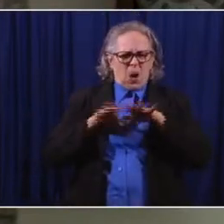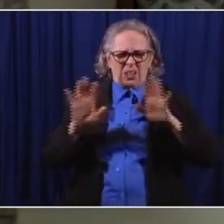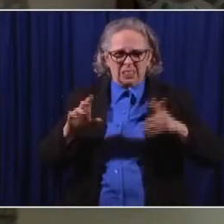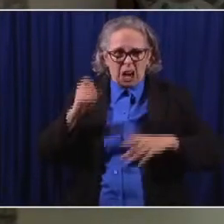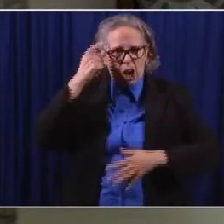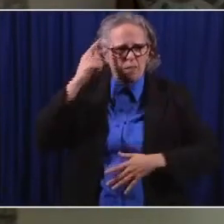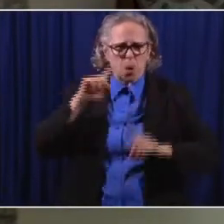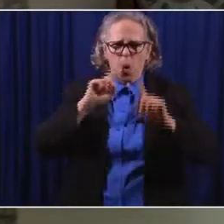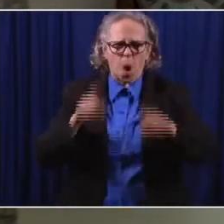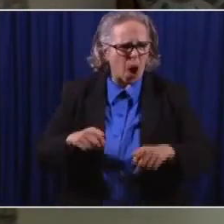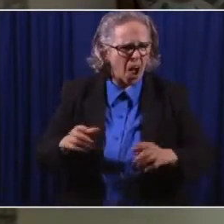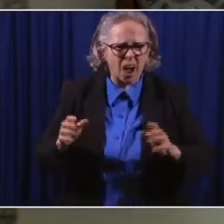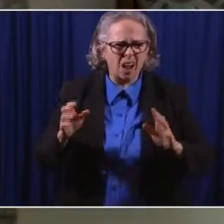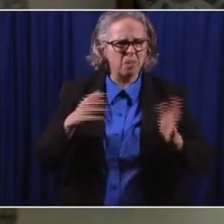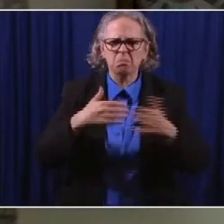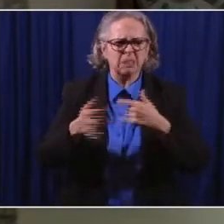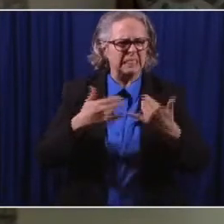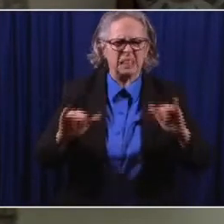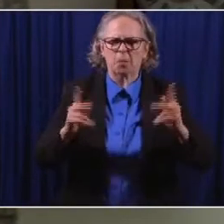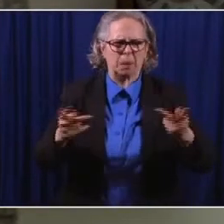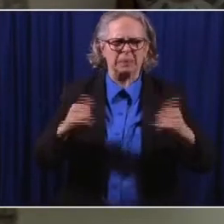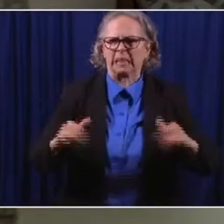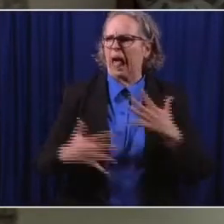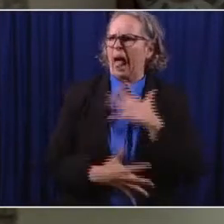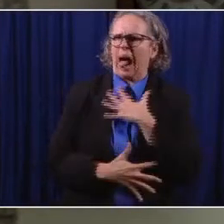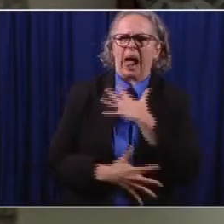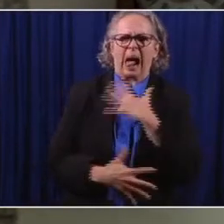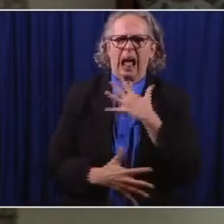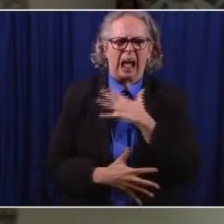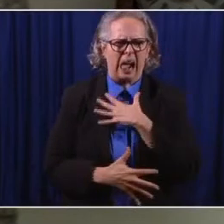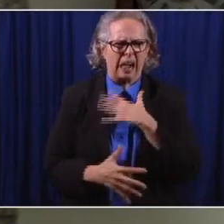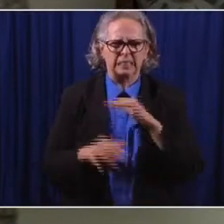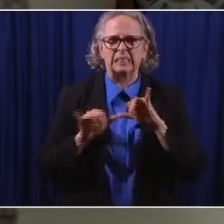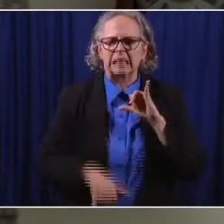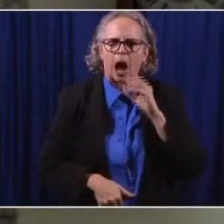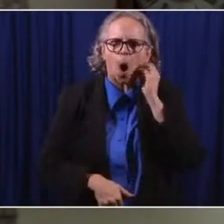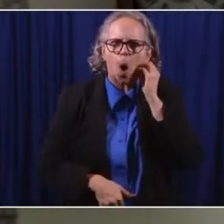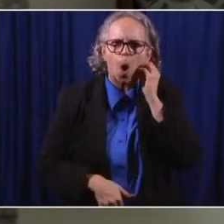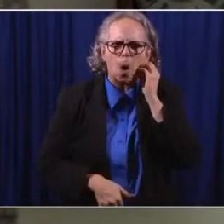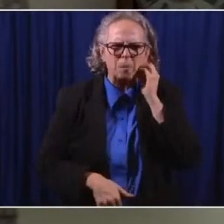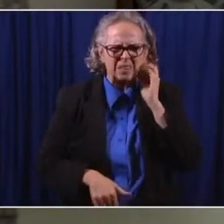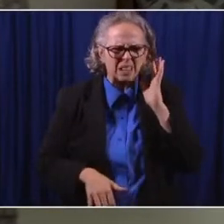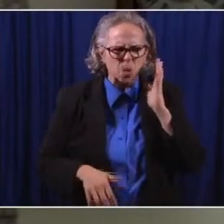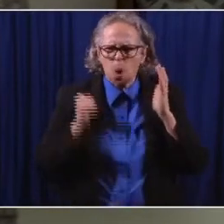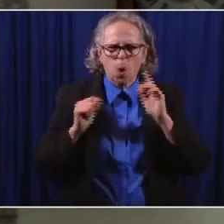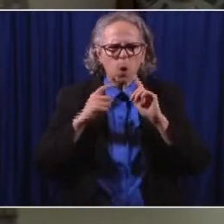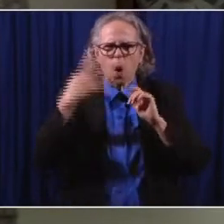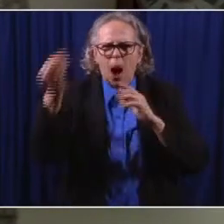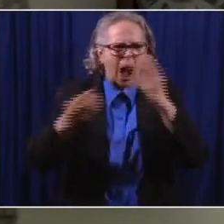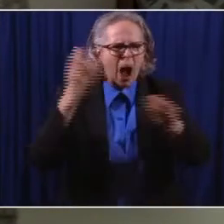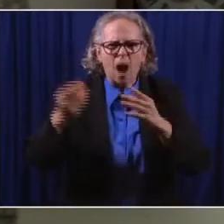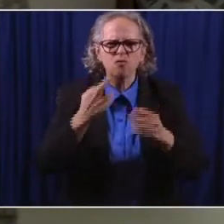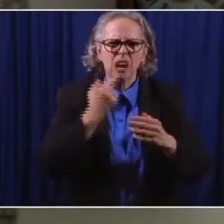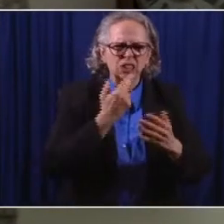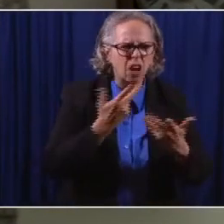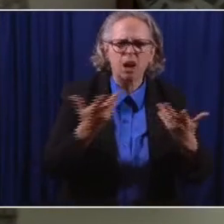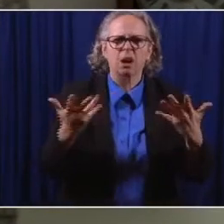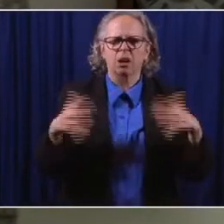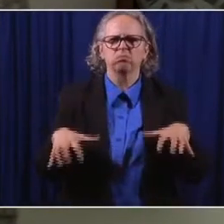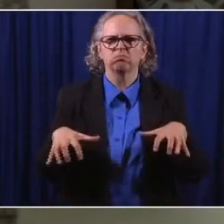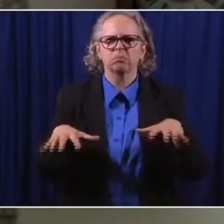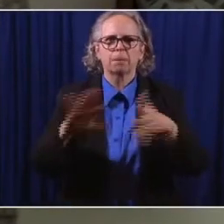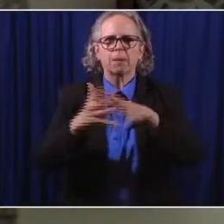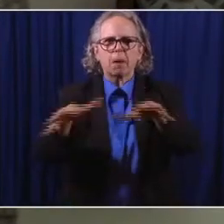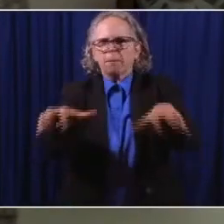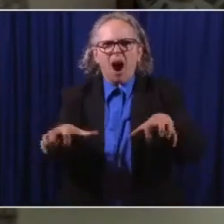not going to go to a store. They're not going to buy. They're not going to go to a restaurant. So it's so important for us to do